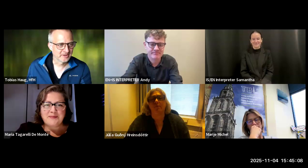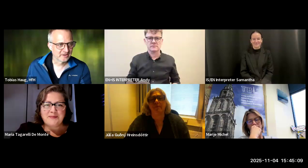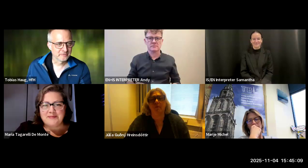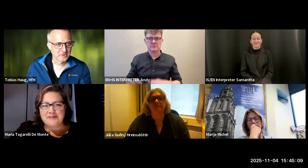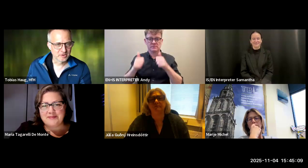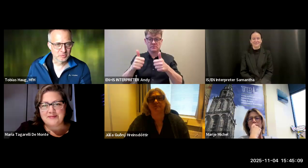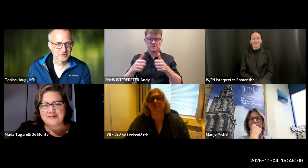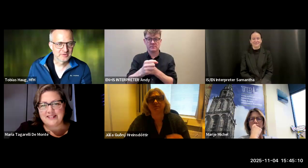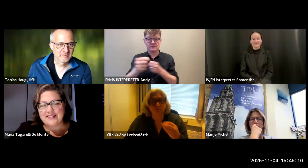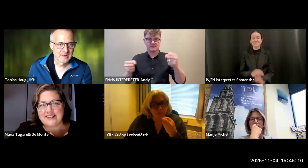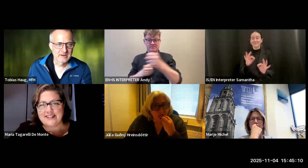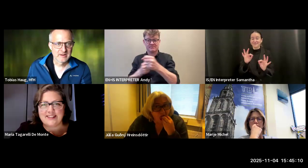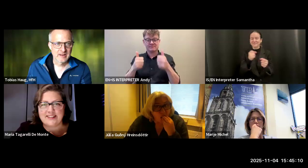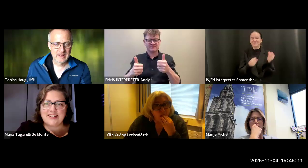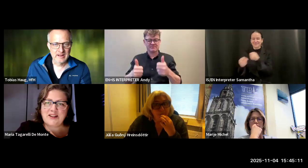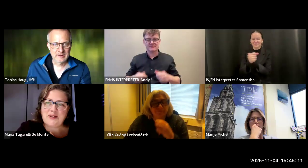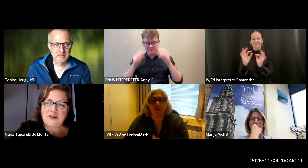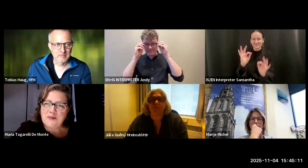Thanks a lot, Karen, for your input.